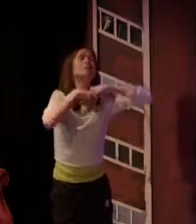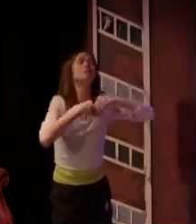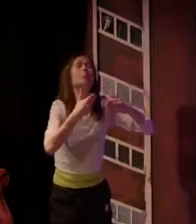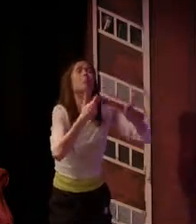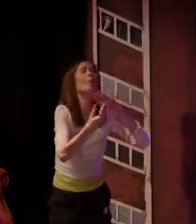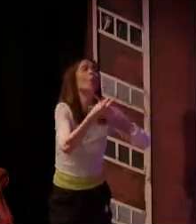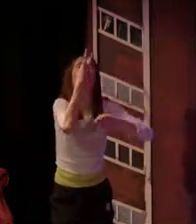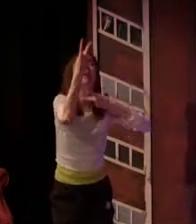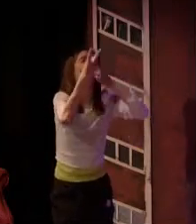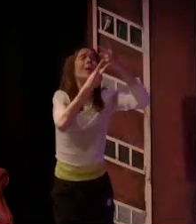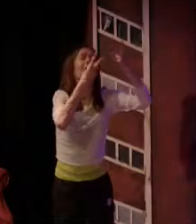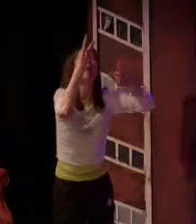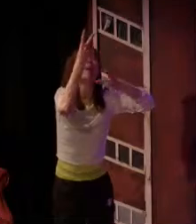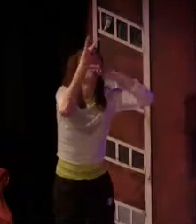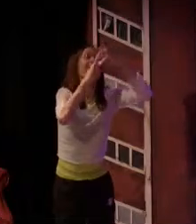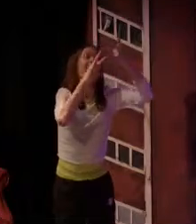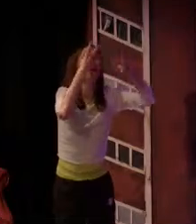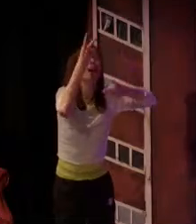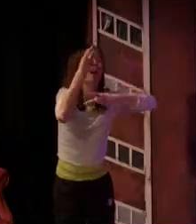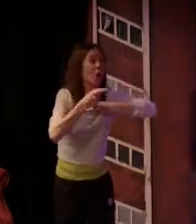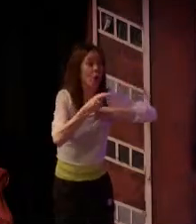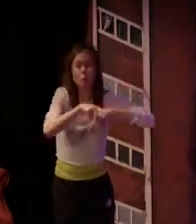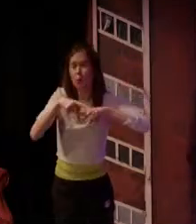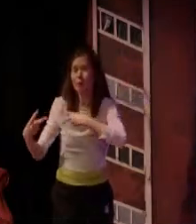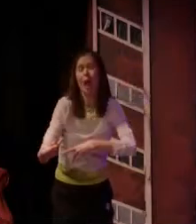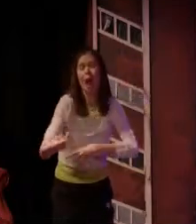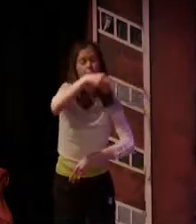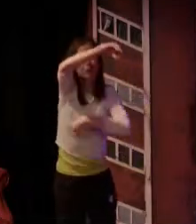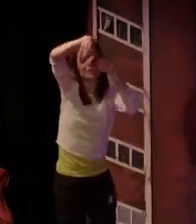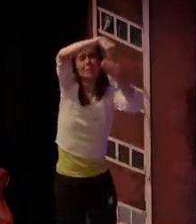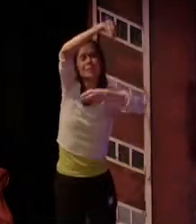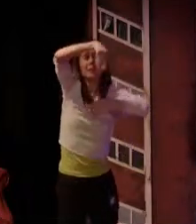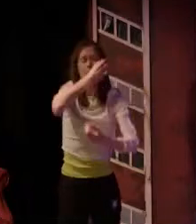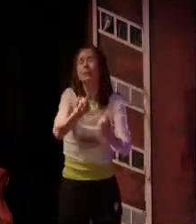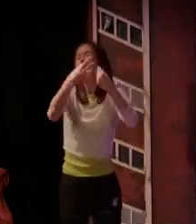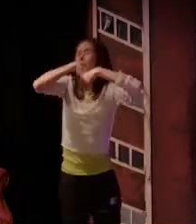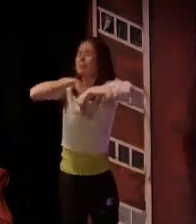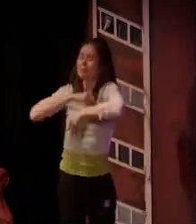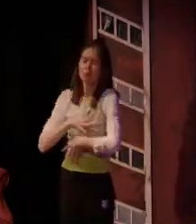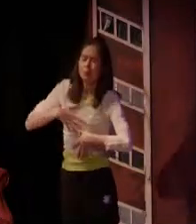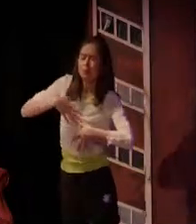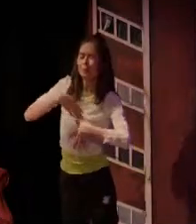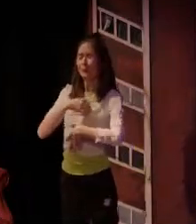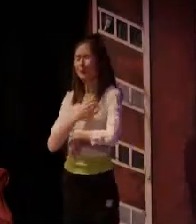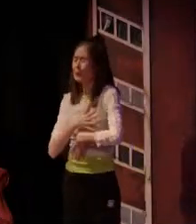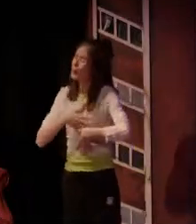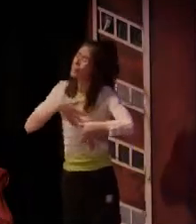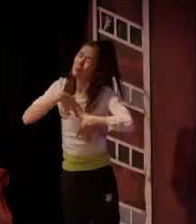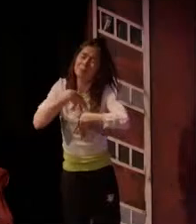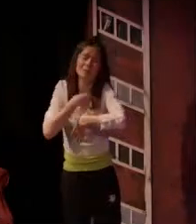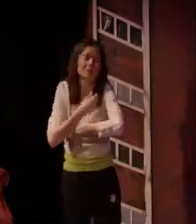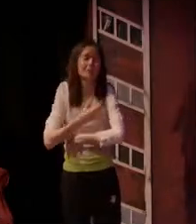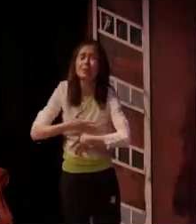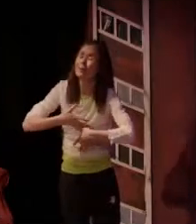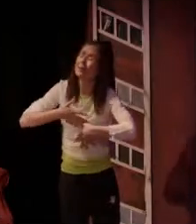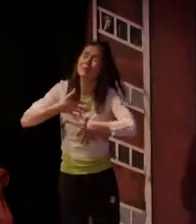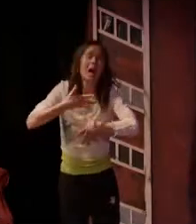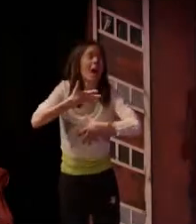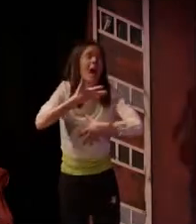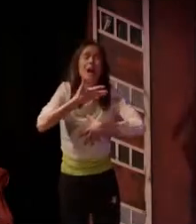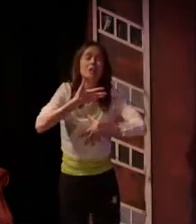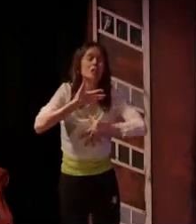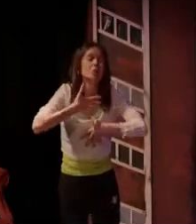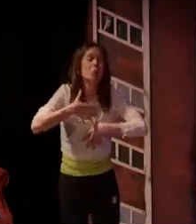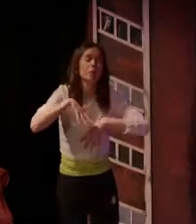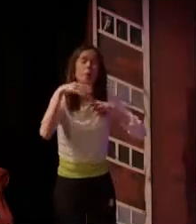that too. And when you dance, you'd be a wave of the sea, so you might always do nothing but that. Move